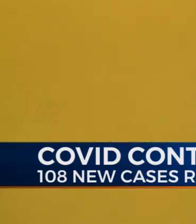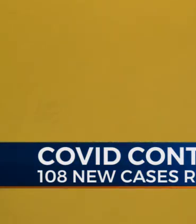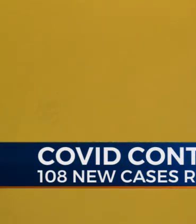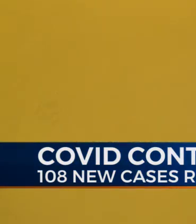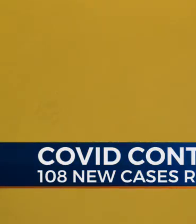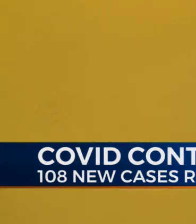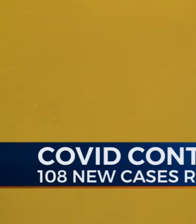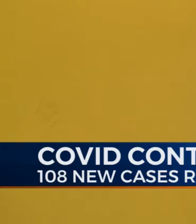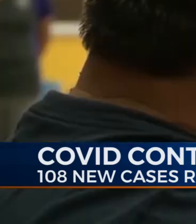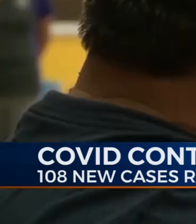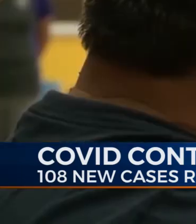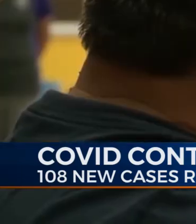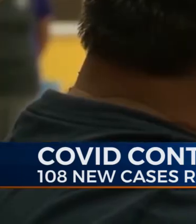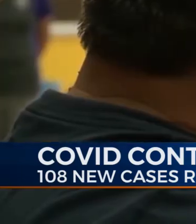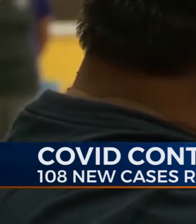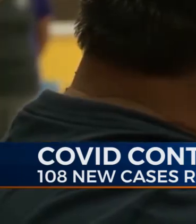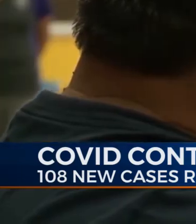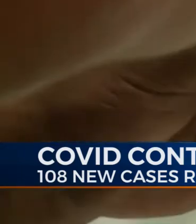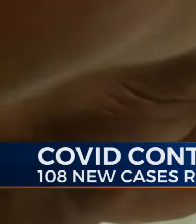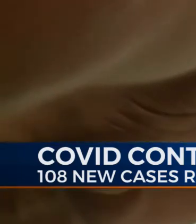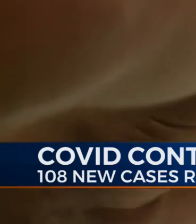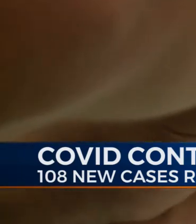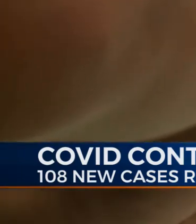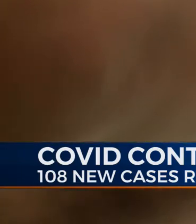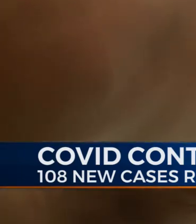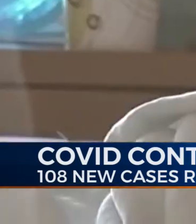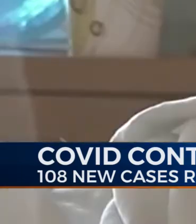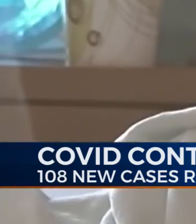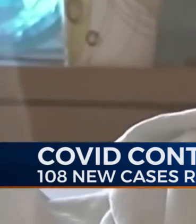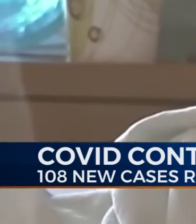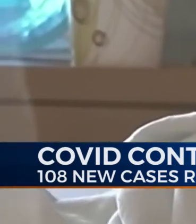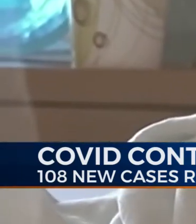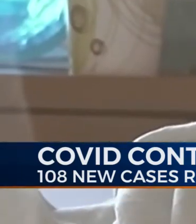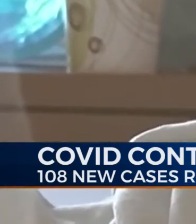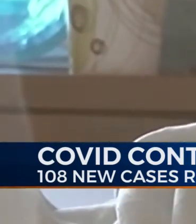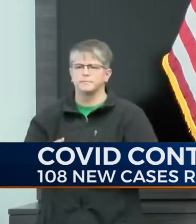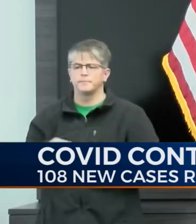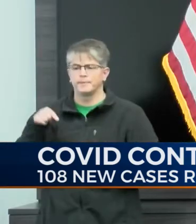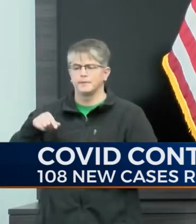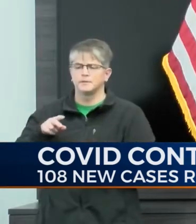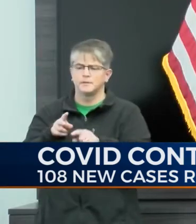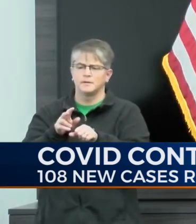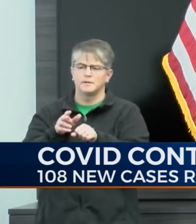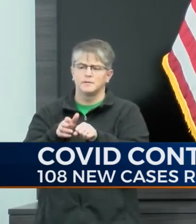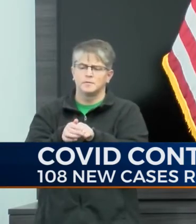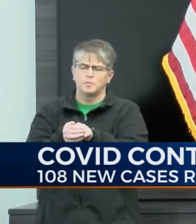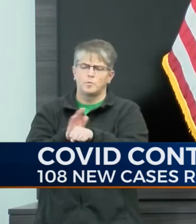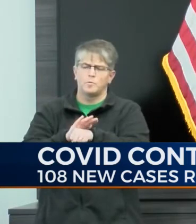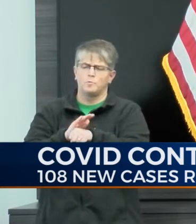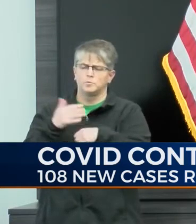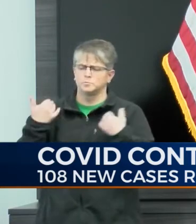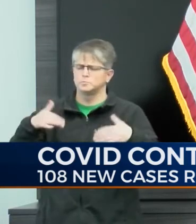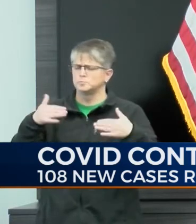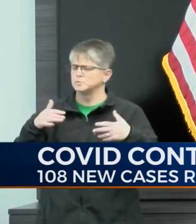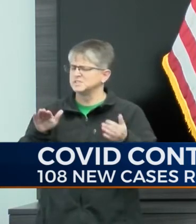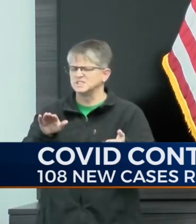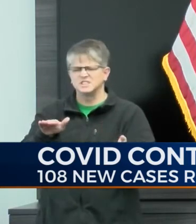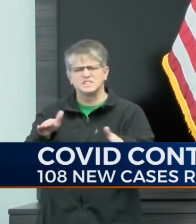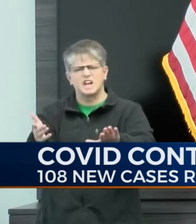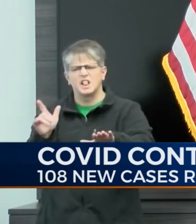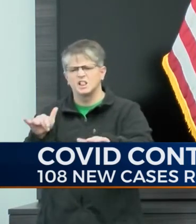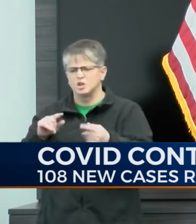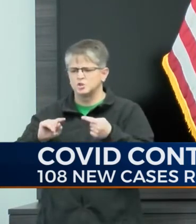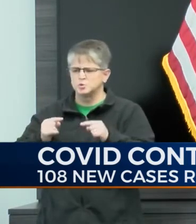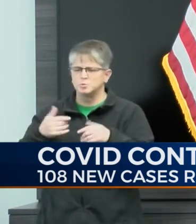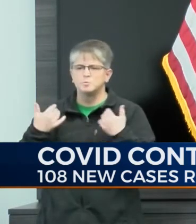continue to increase in the next few days, drastic measures would have to be taken. This virus is deadly. This virus is